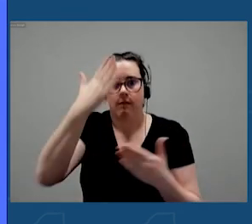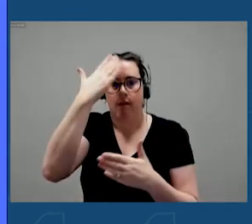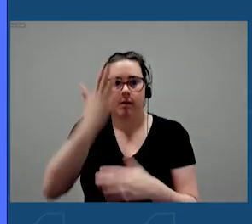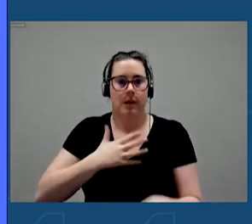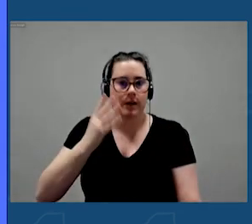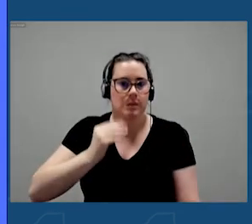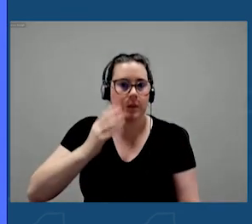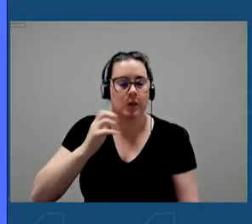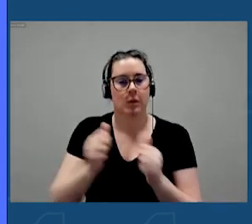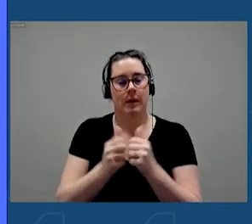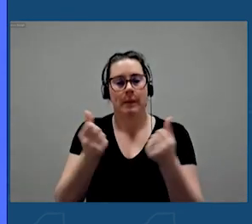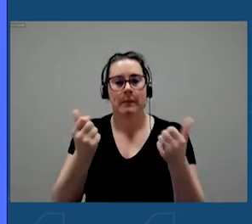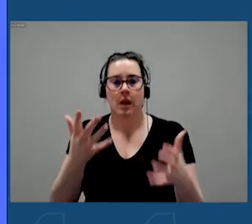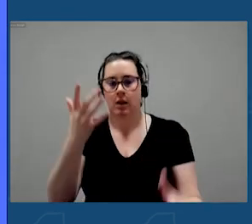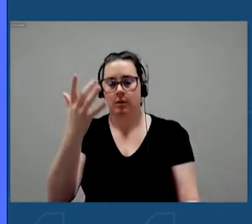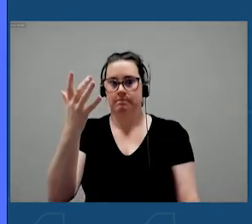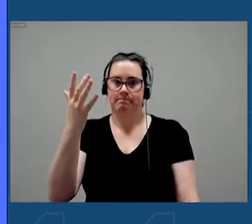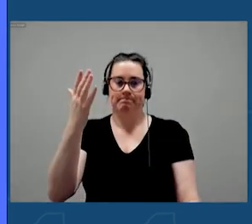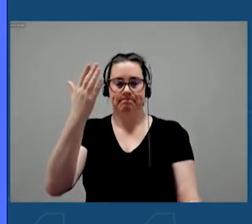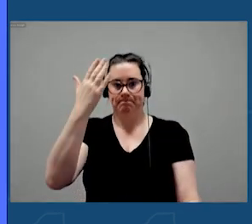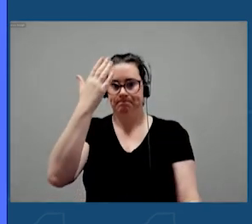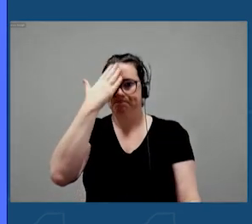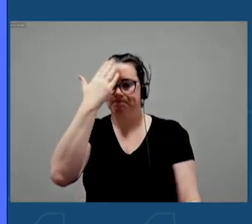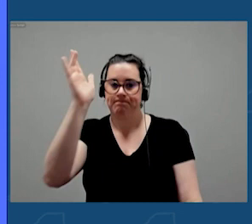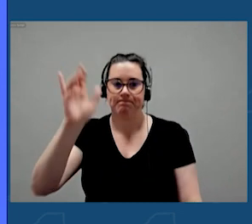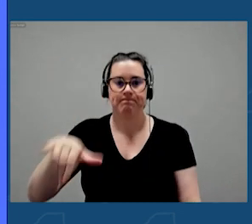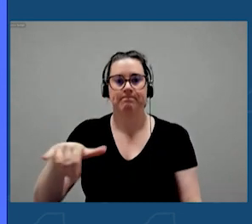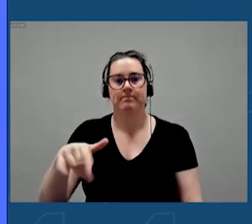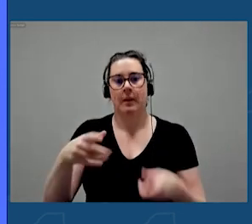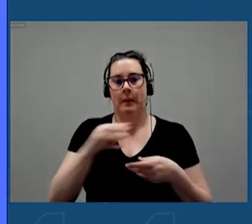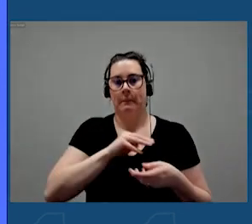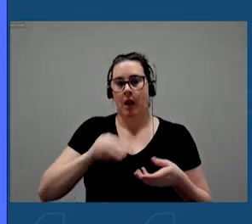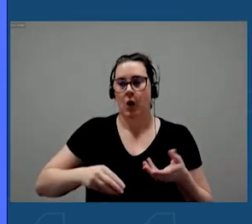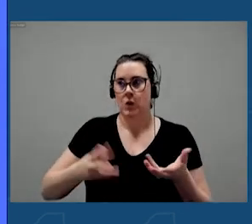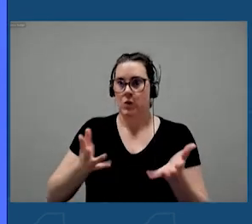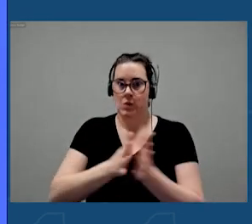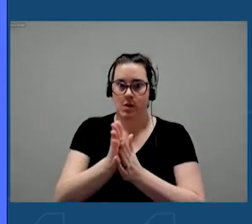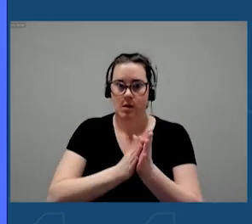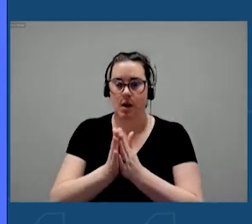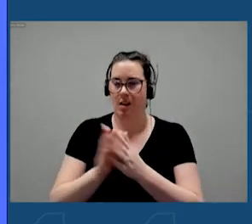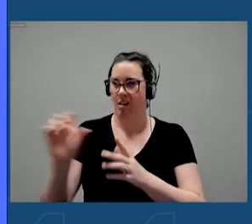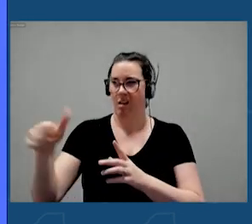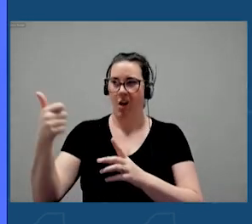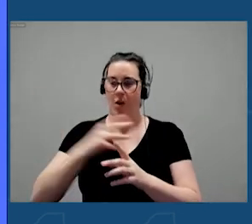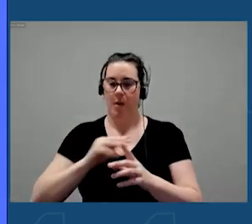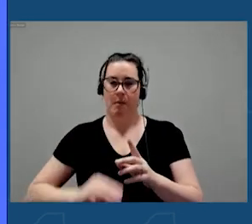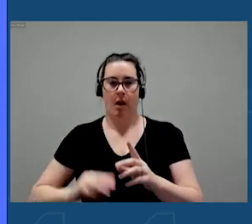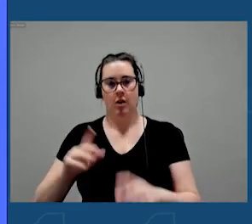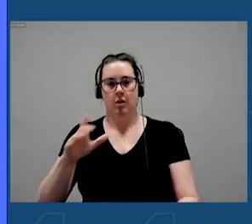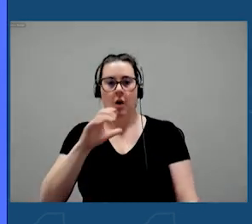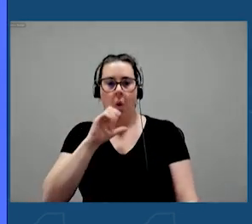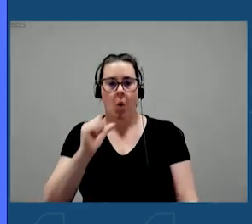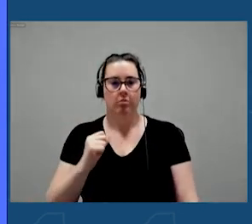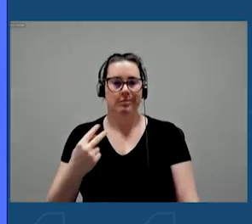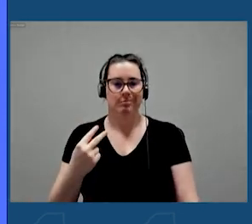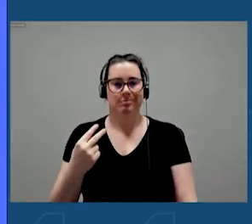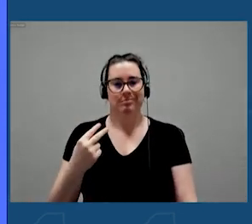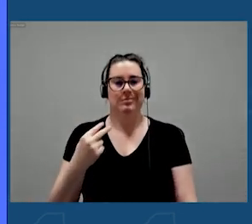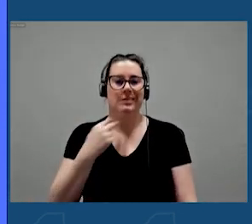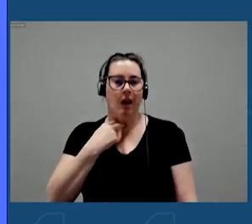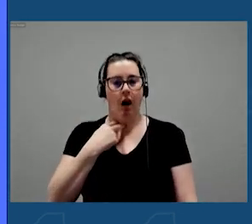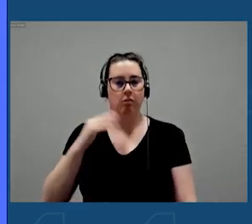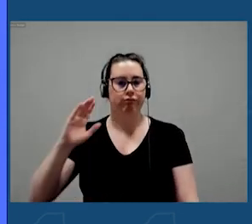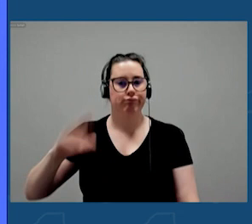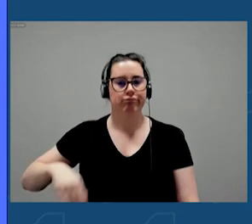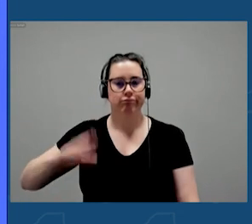mayors and help them persuade the other mayors who are still stuck in the years past, who think that their future can still